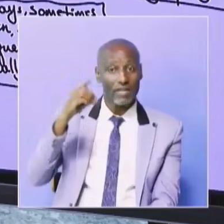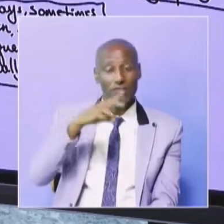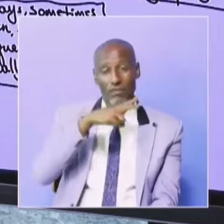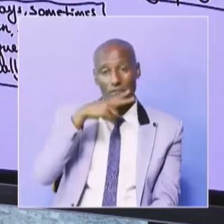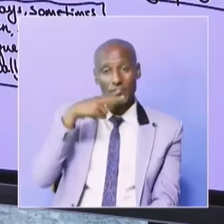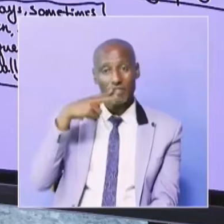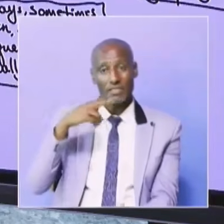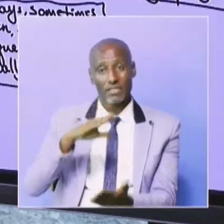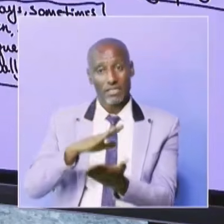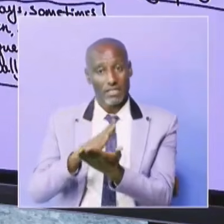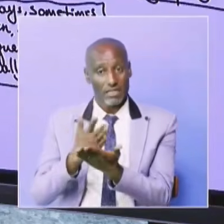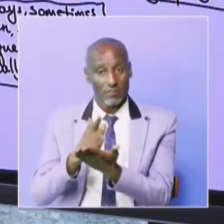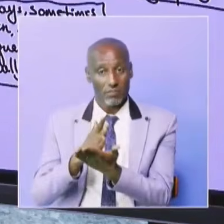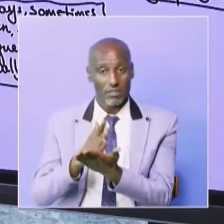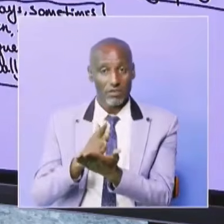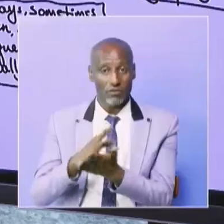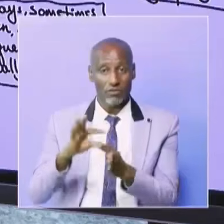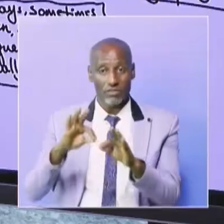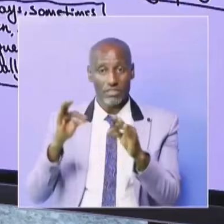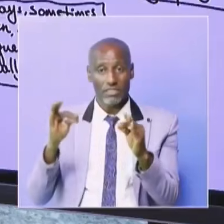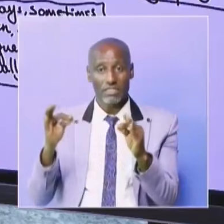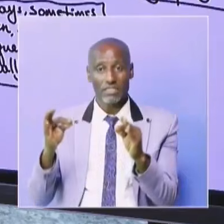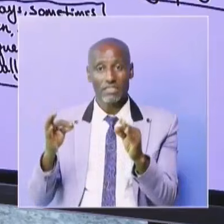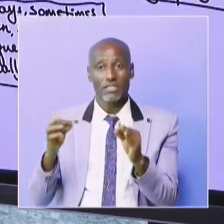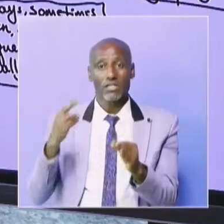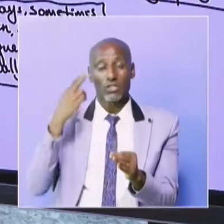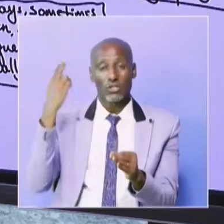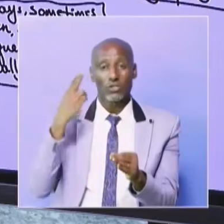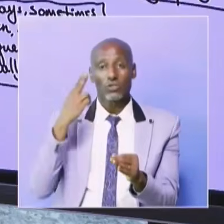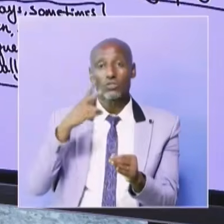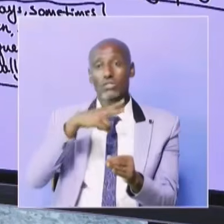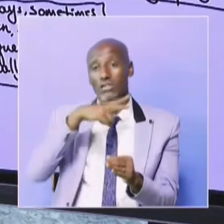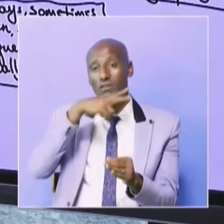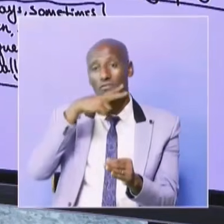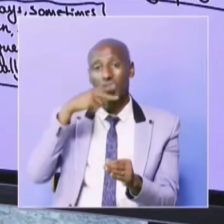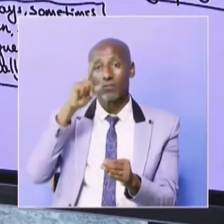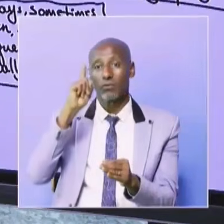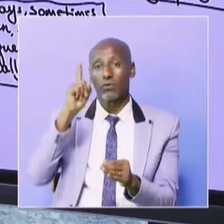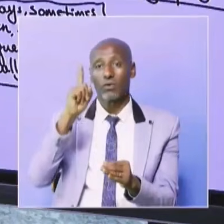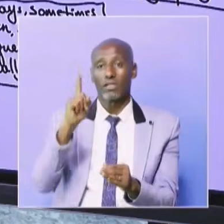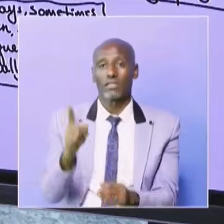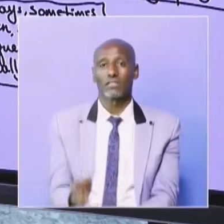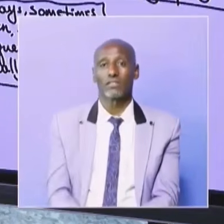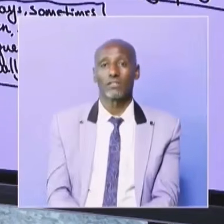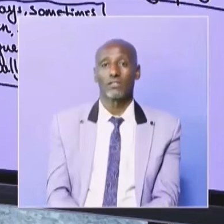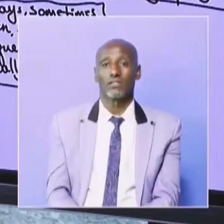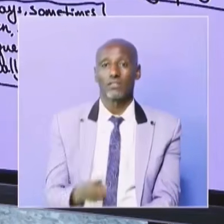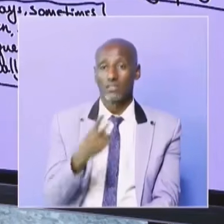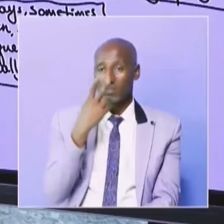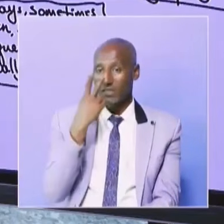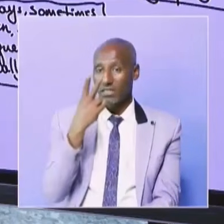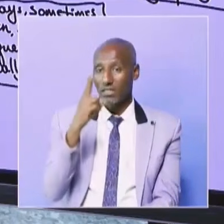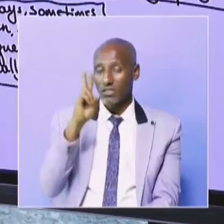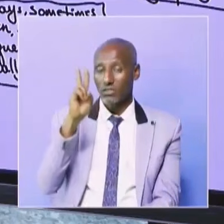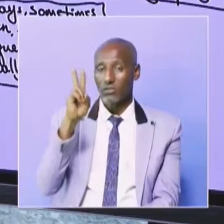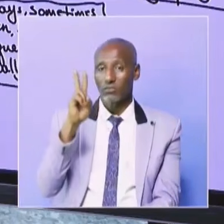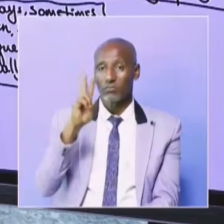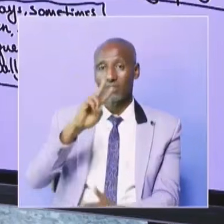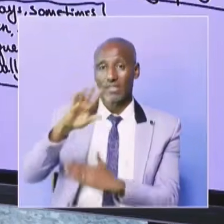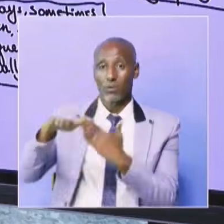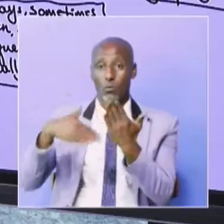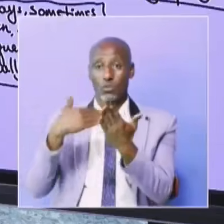at the end of your sentence. Clear? So far we have seen 2 purposes. One, general